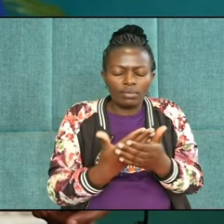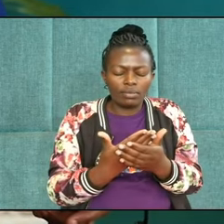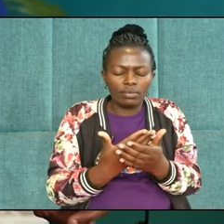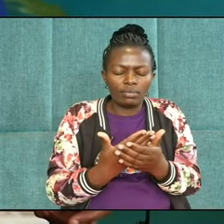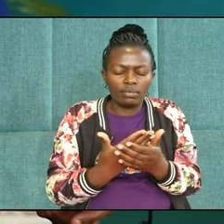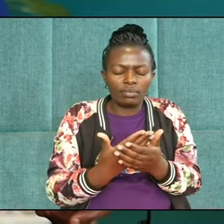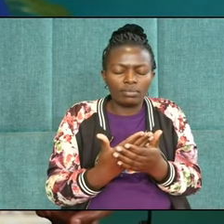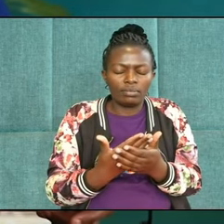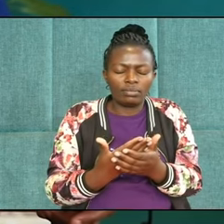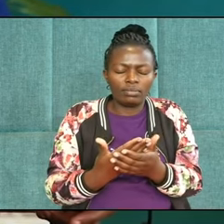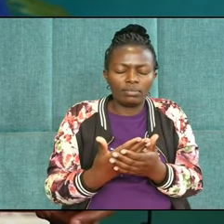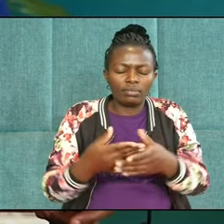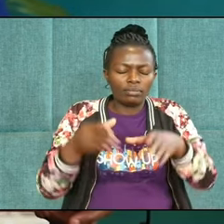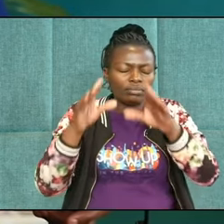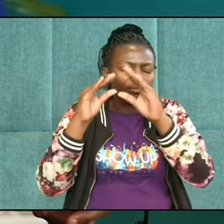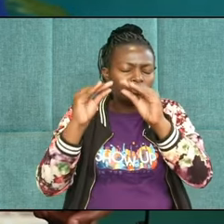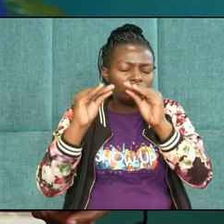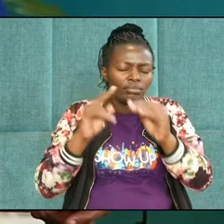teaching us about health.